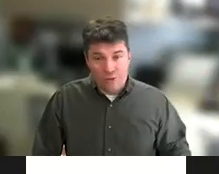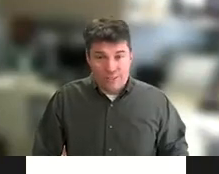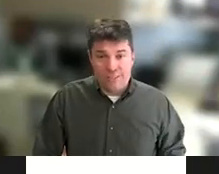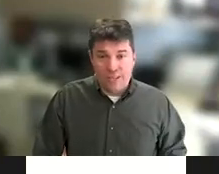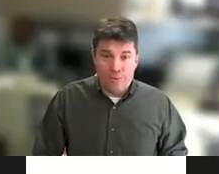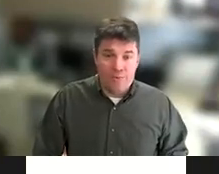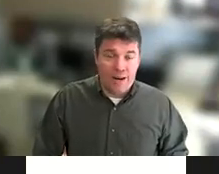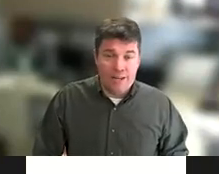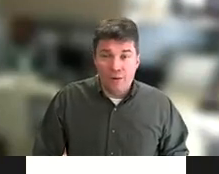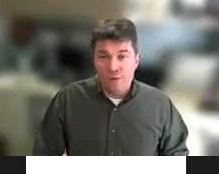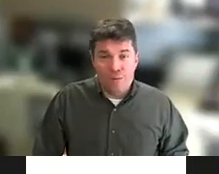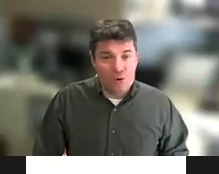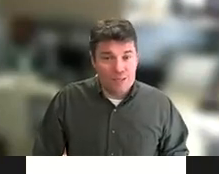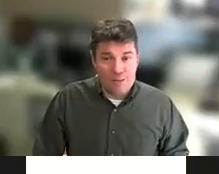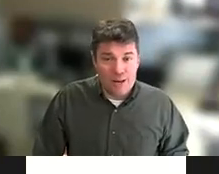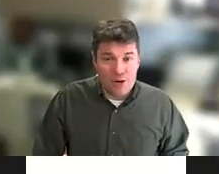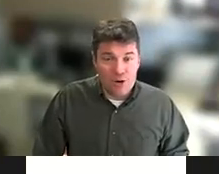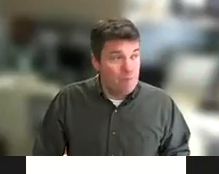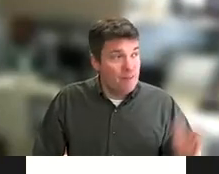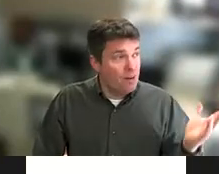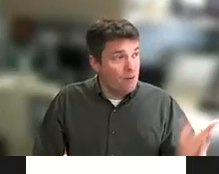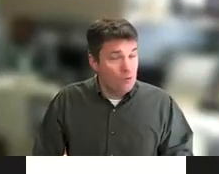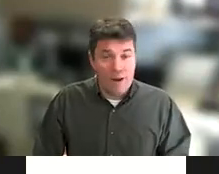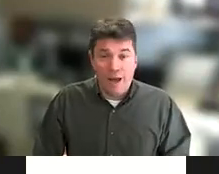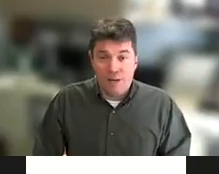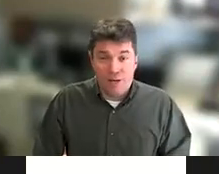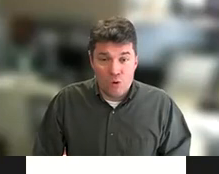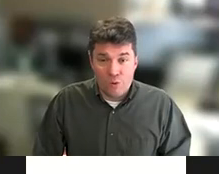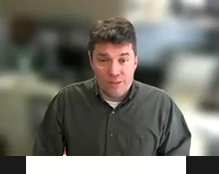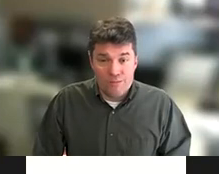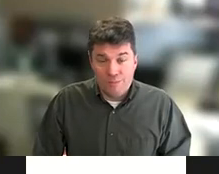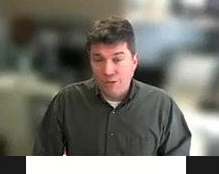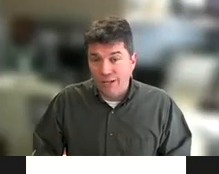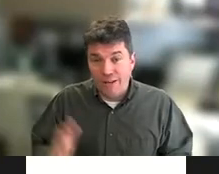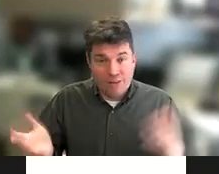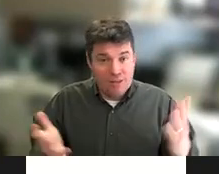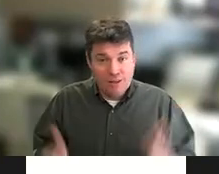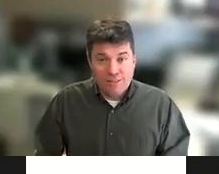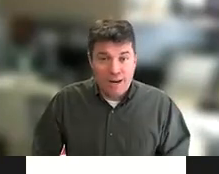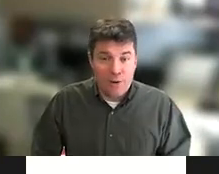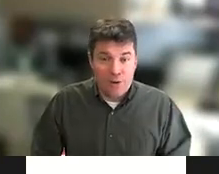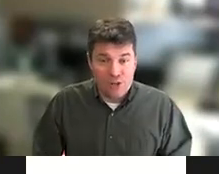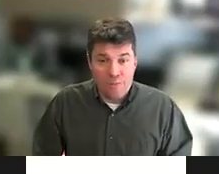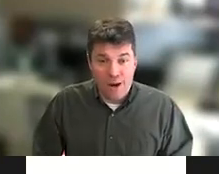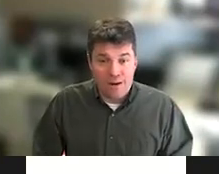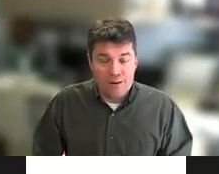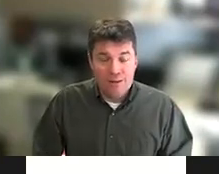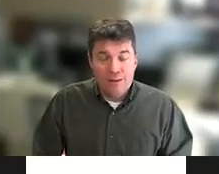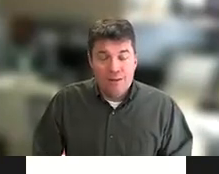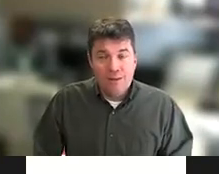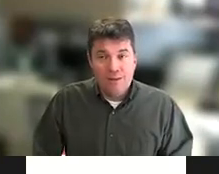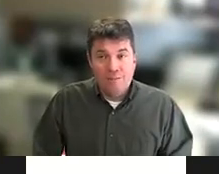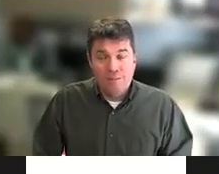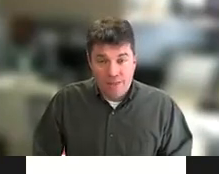These are all the services that we provide. So if you come across anybody you could benefit, we'd be happy to work with them, especially if sign language is their